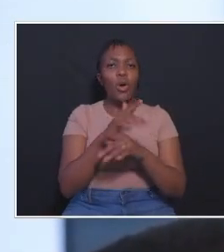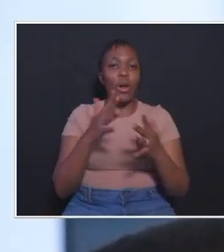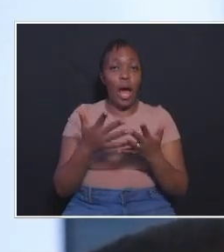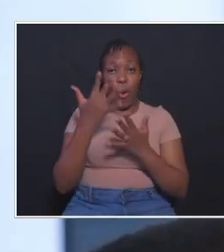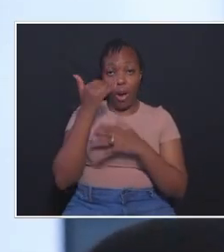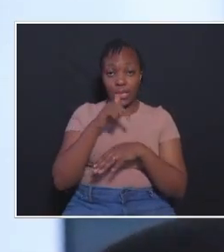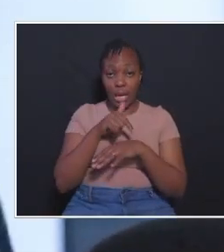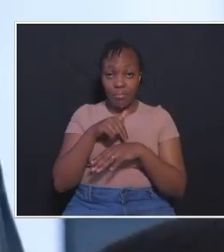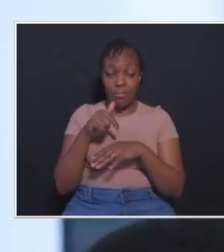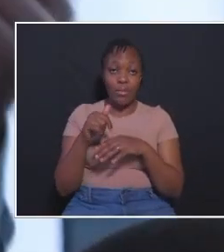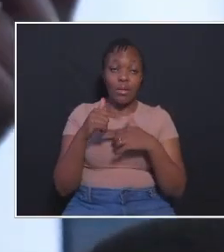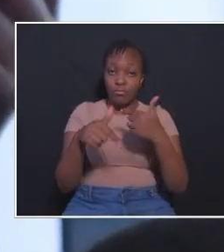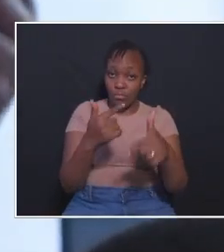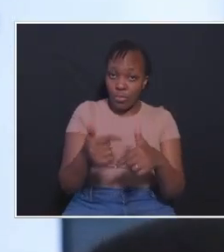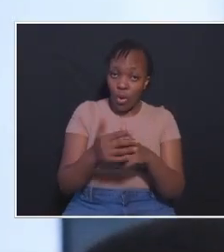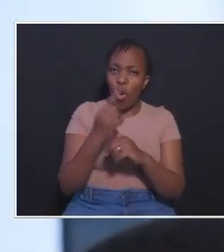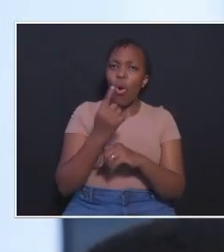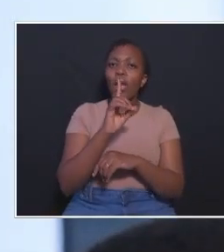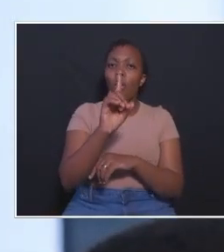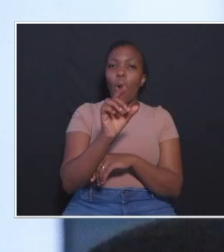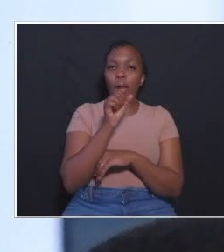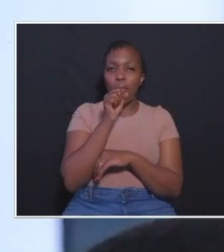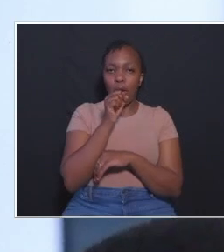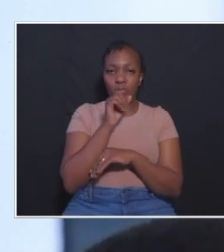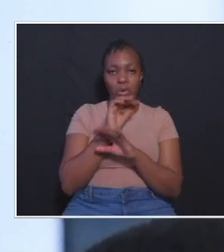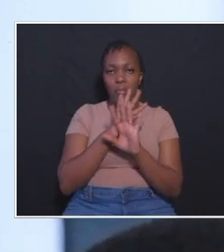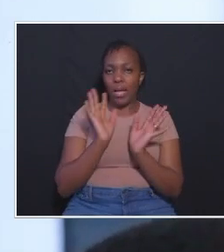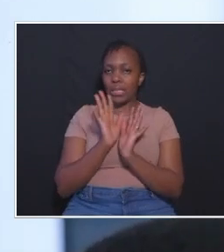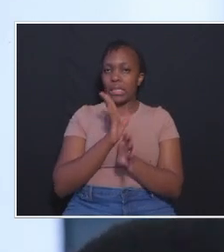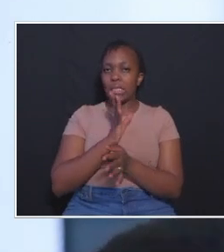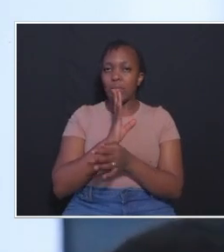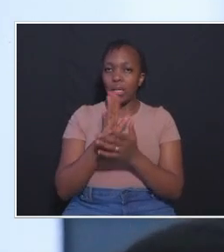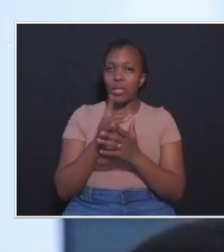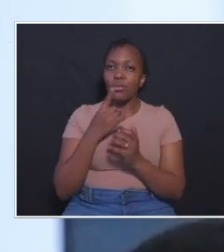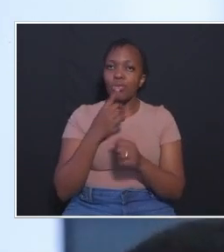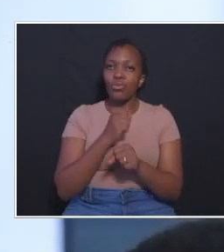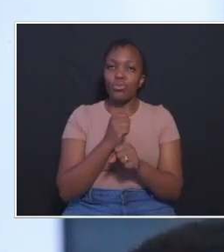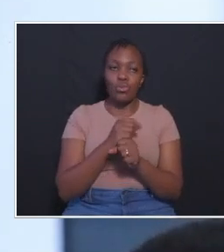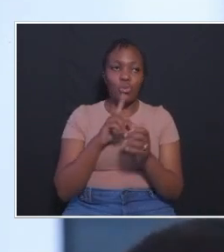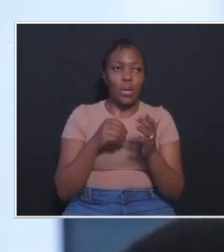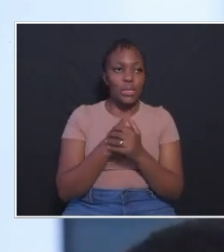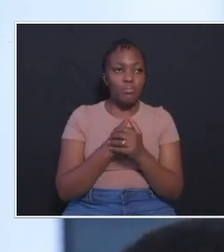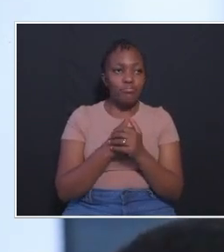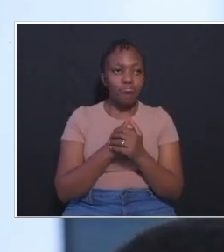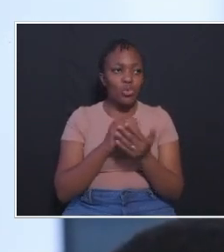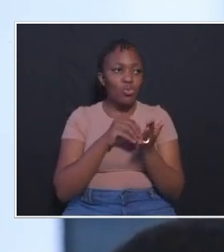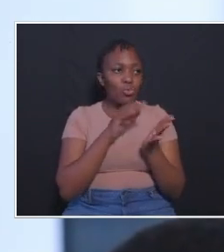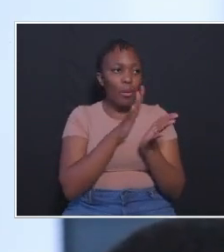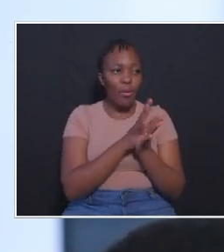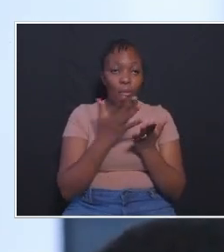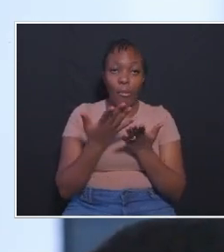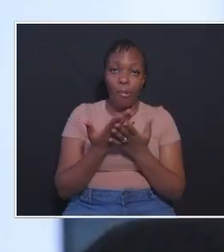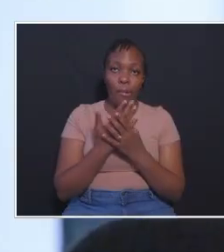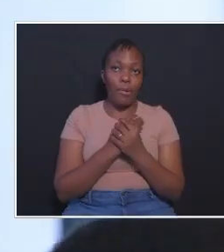and the microphone is speaking both the Foley, the background, and the ambient. So I don't know how you get